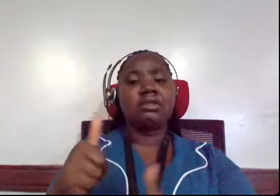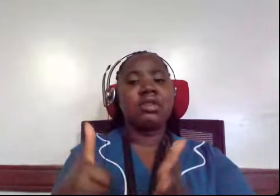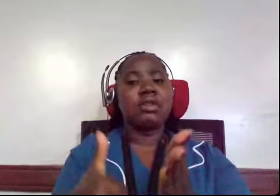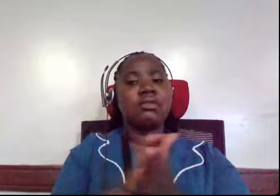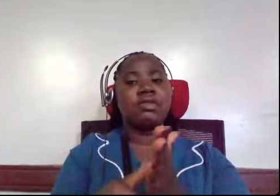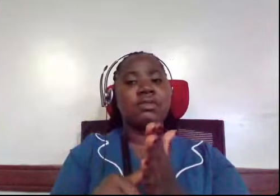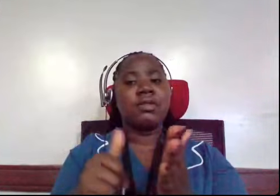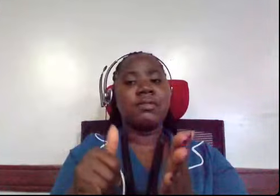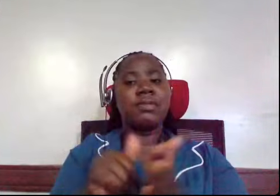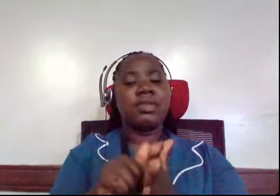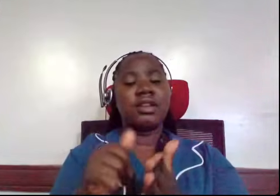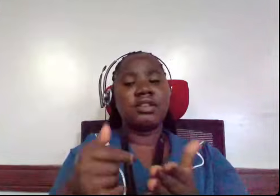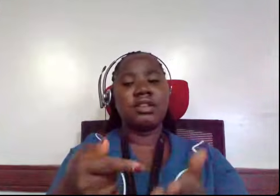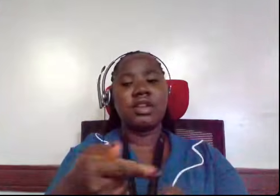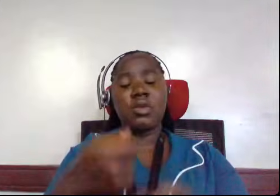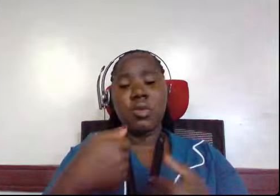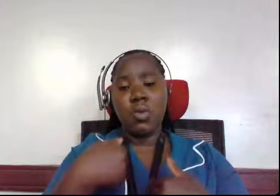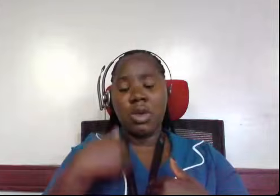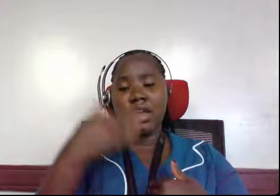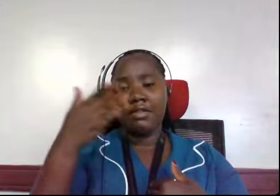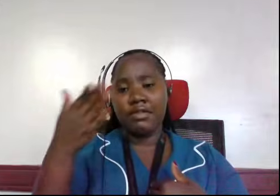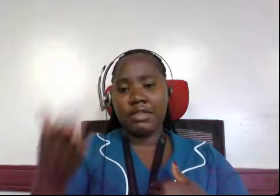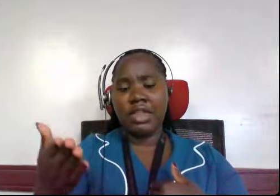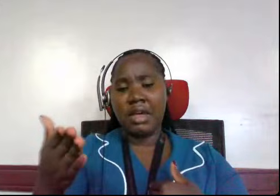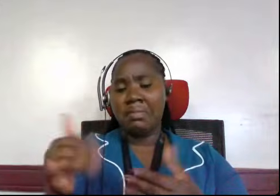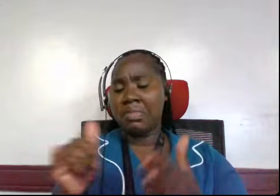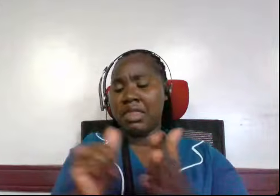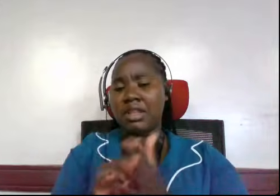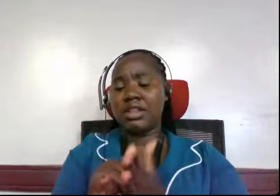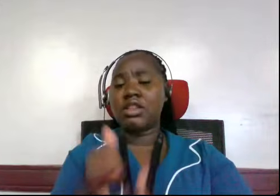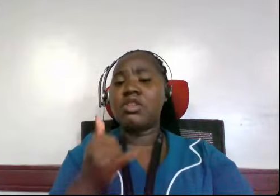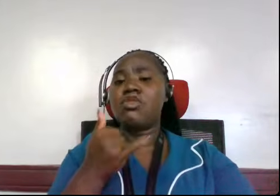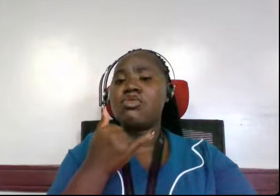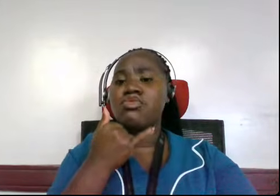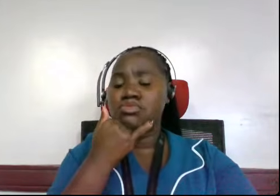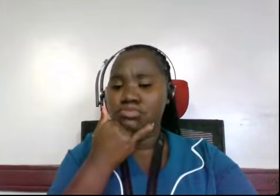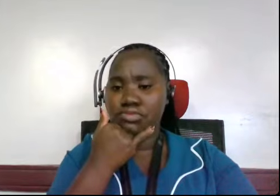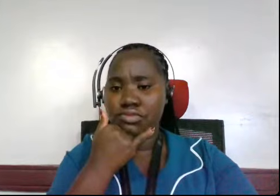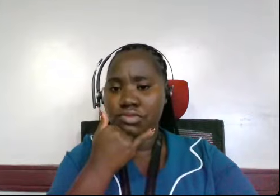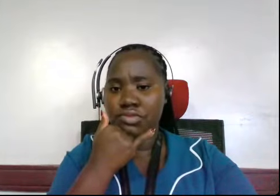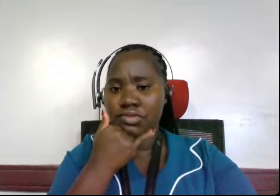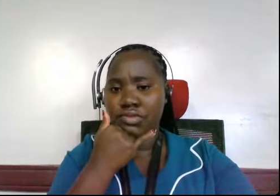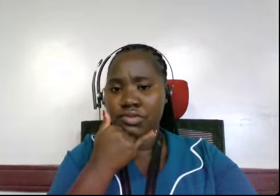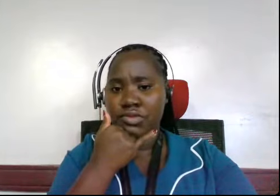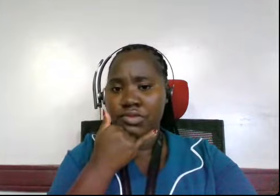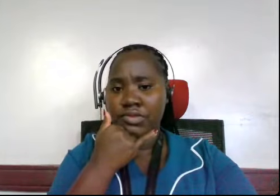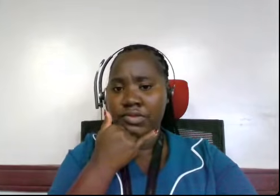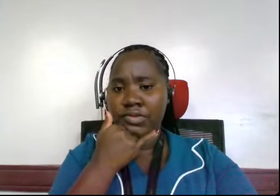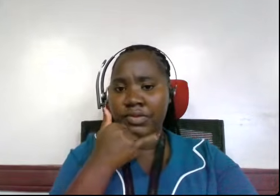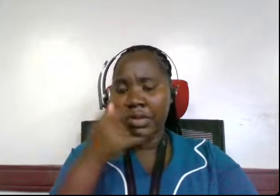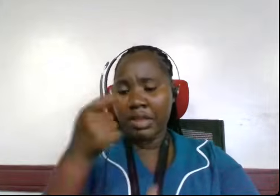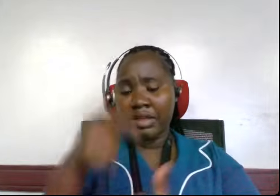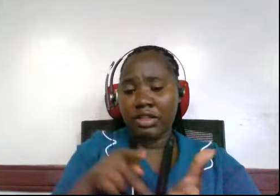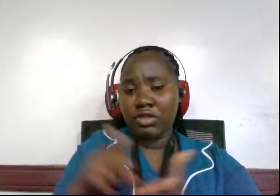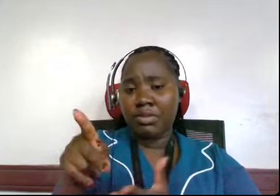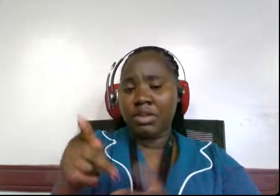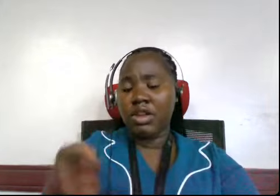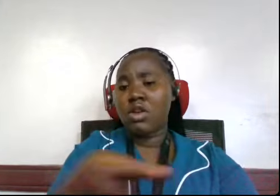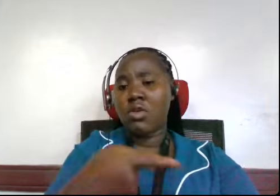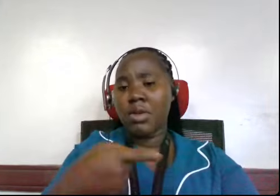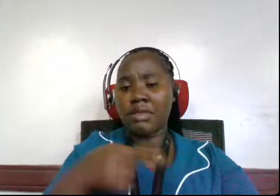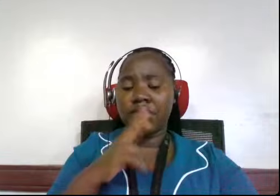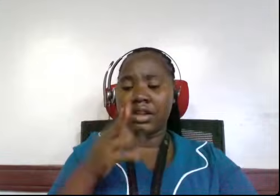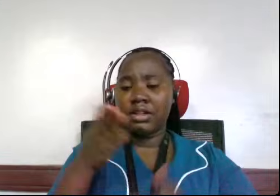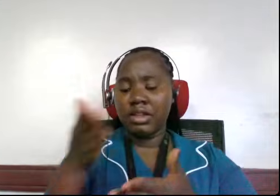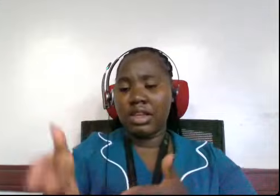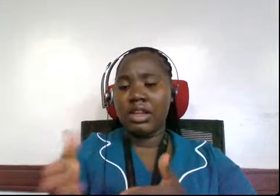of tax liability, erroneously imposed tax liability. So we are here to support you, and your